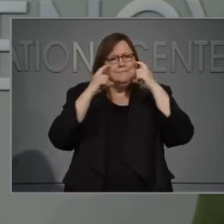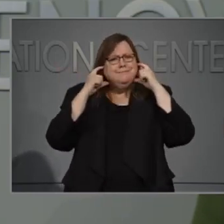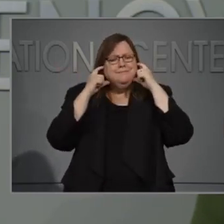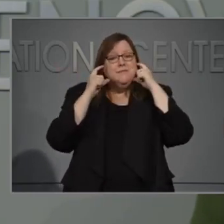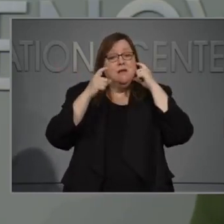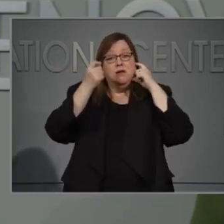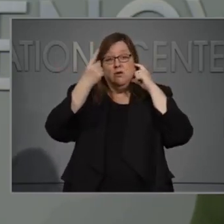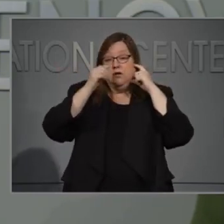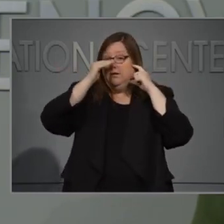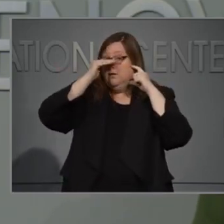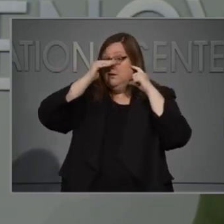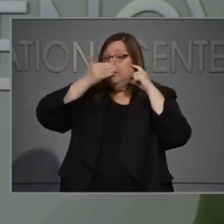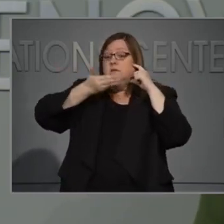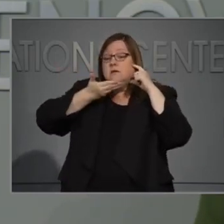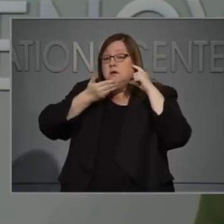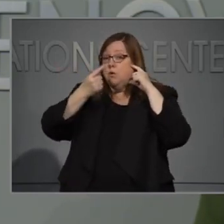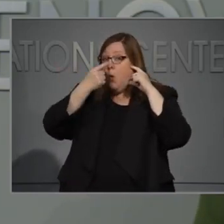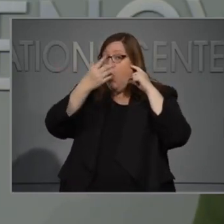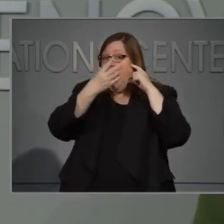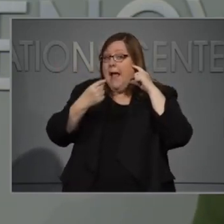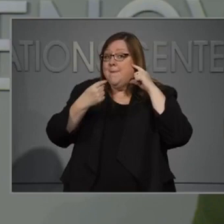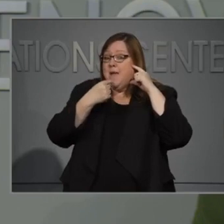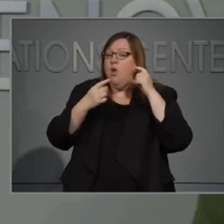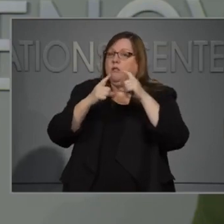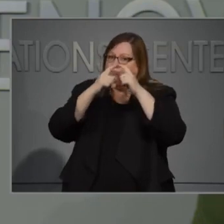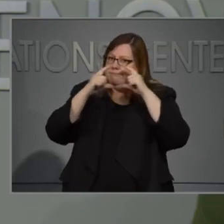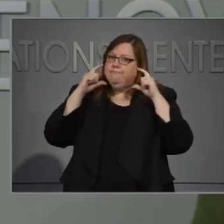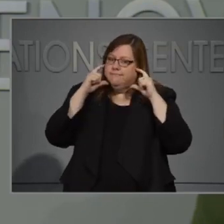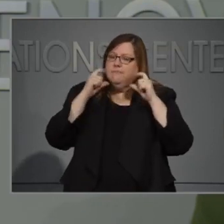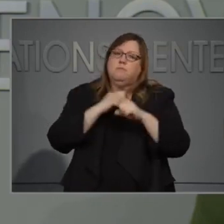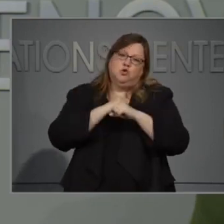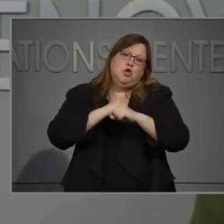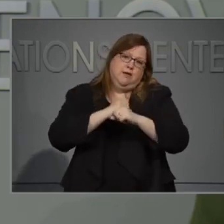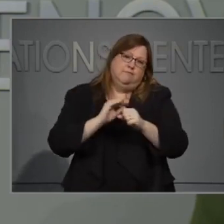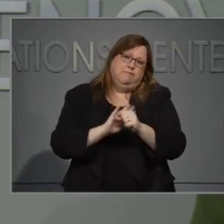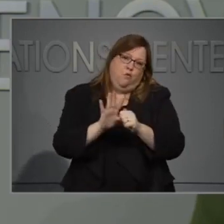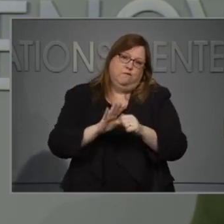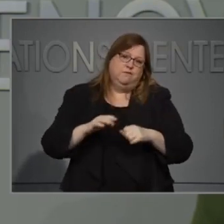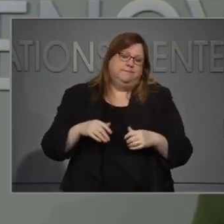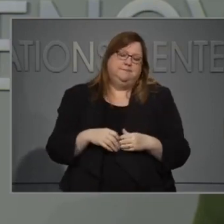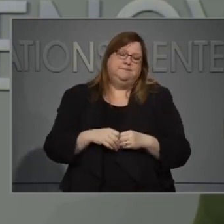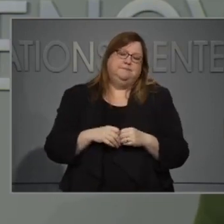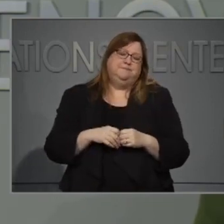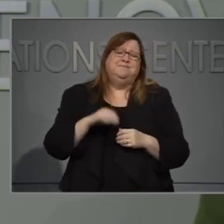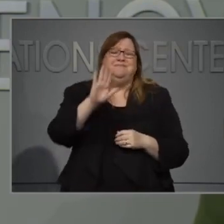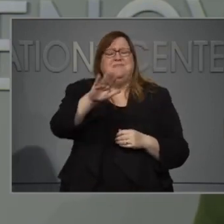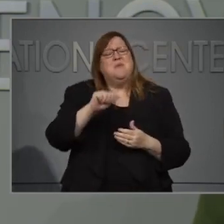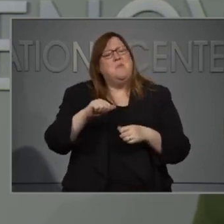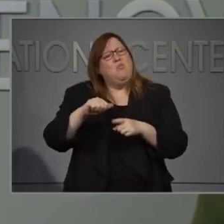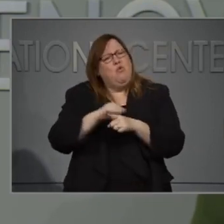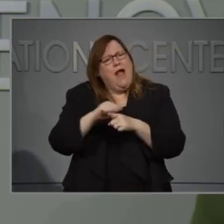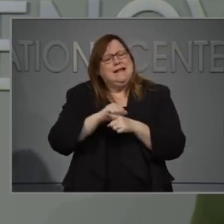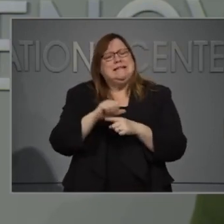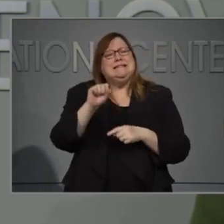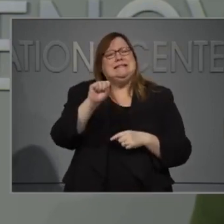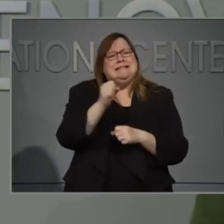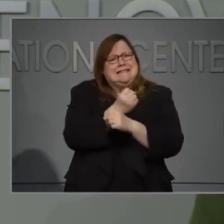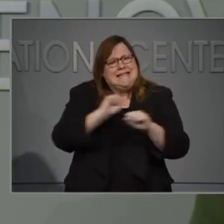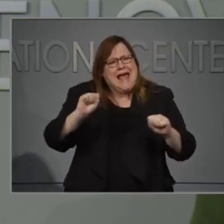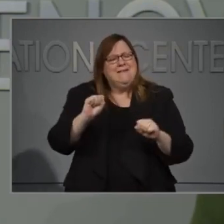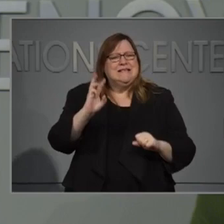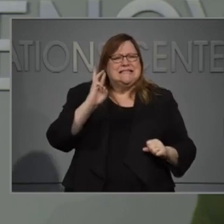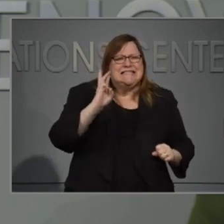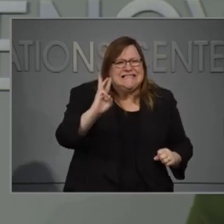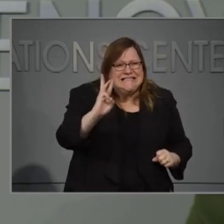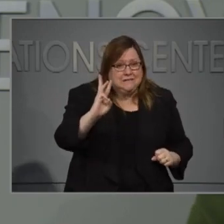mouth and your nose to protect from COVID. Practice Safe 6. Put distance